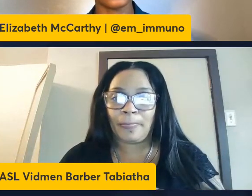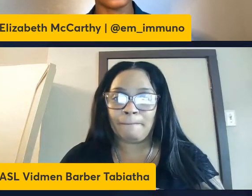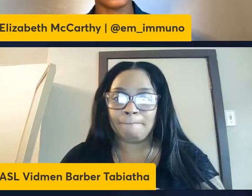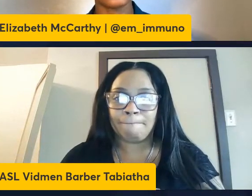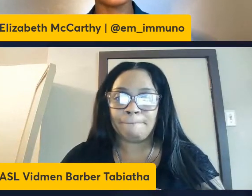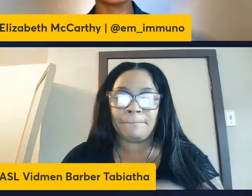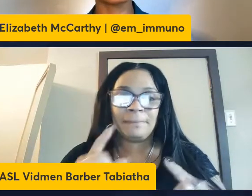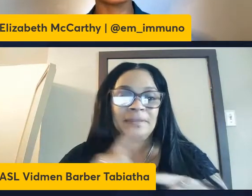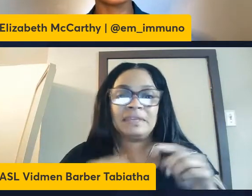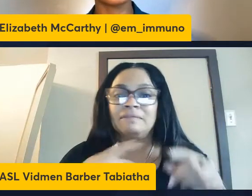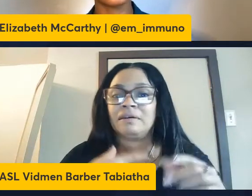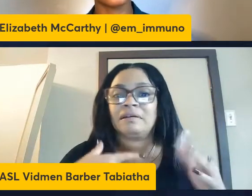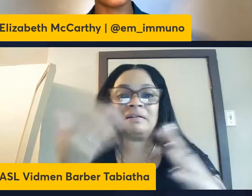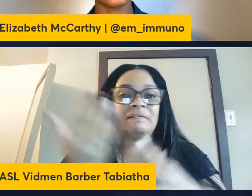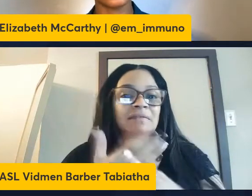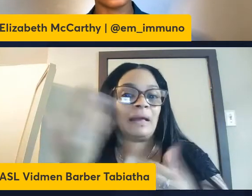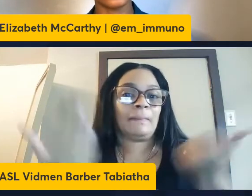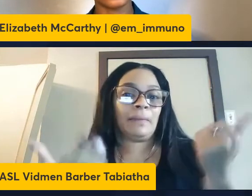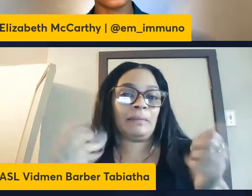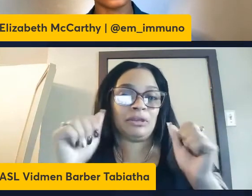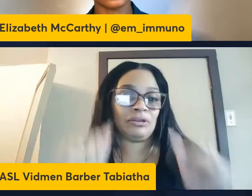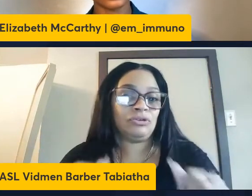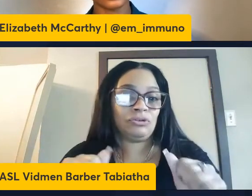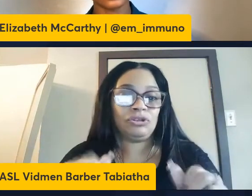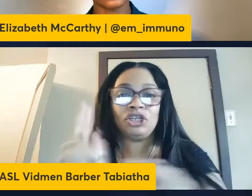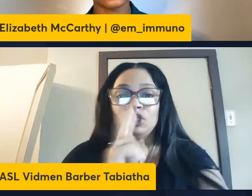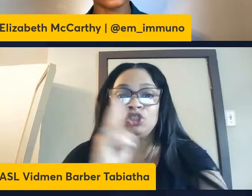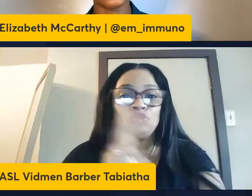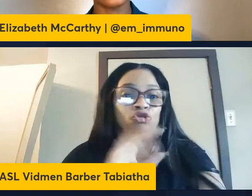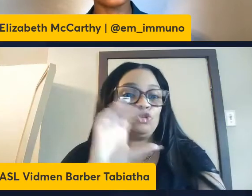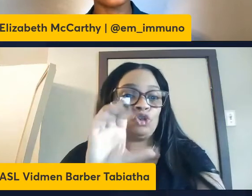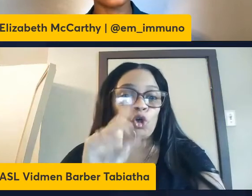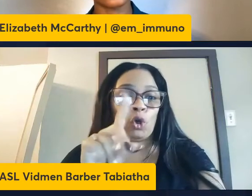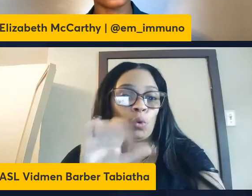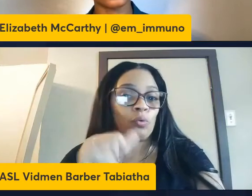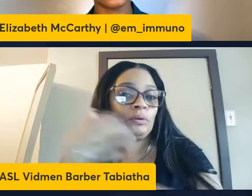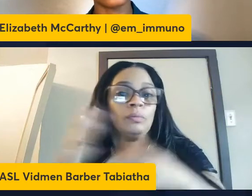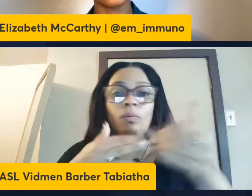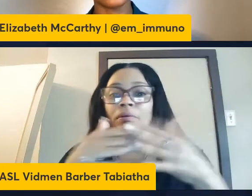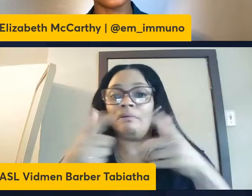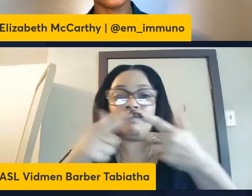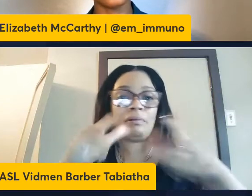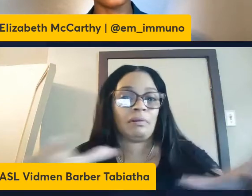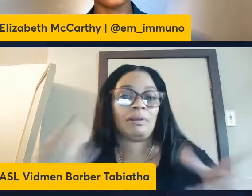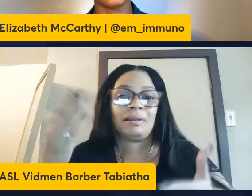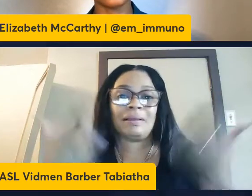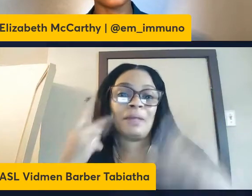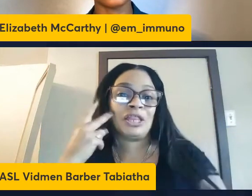file where you might be able to execute code in whichever language. It might look